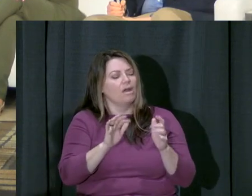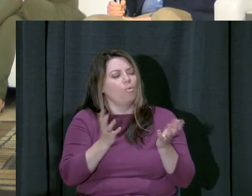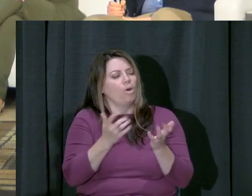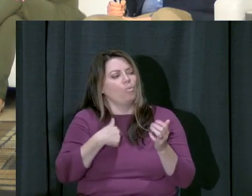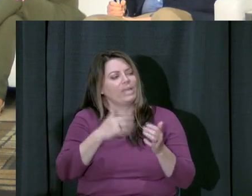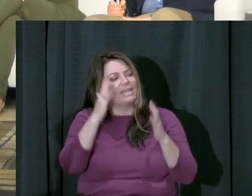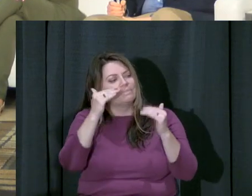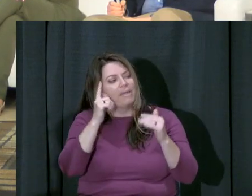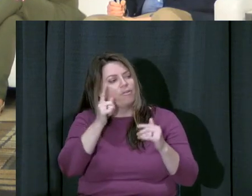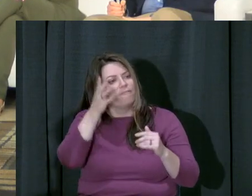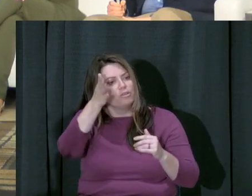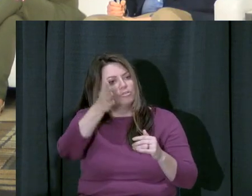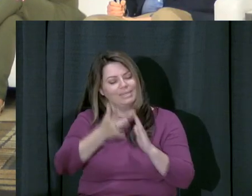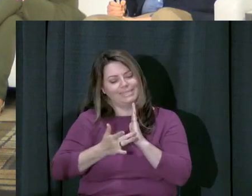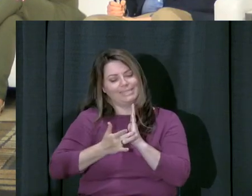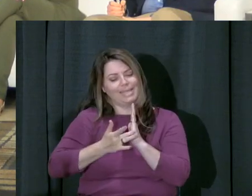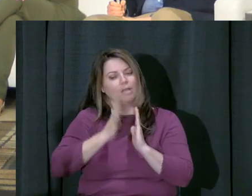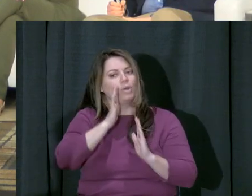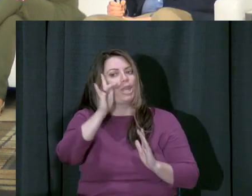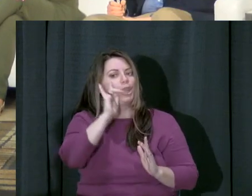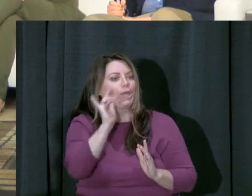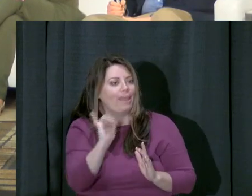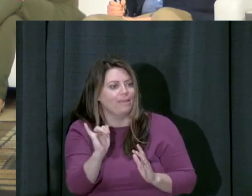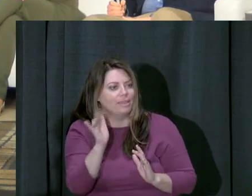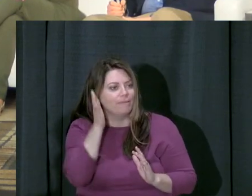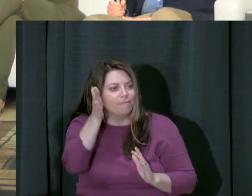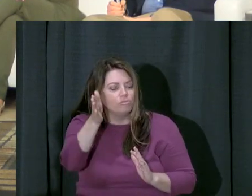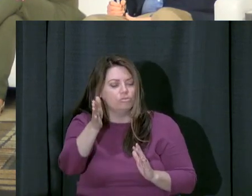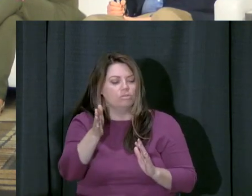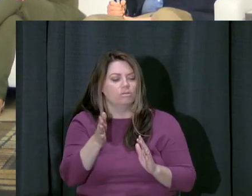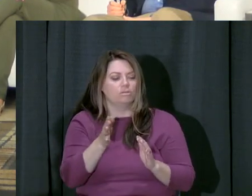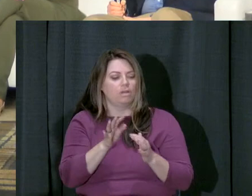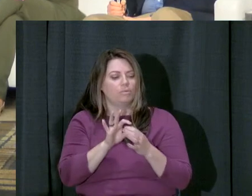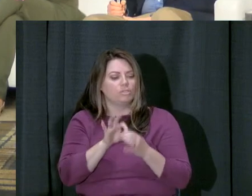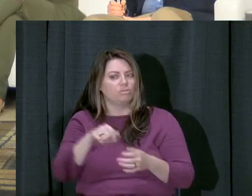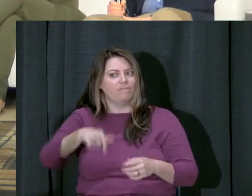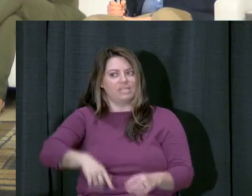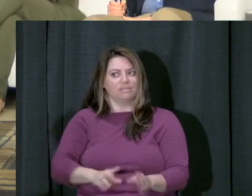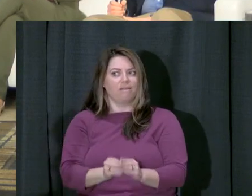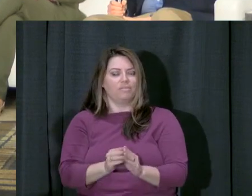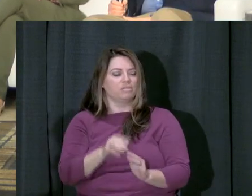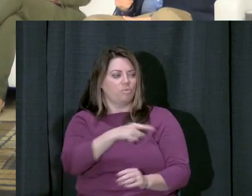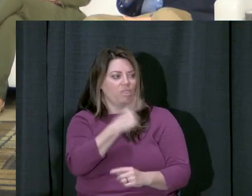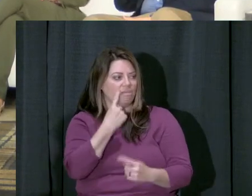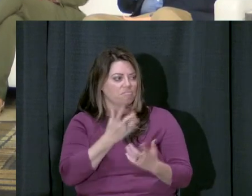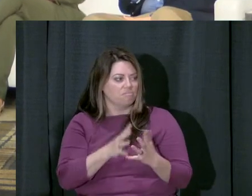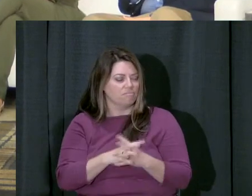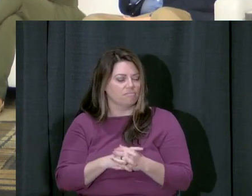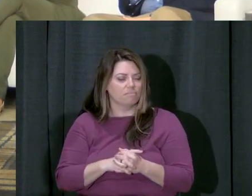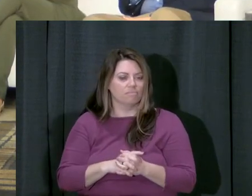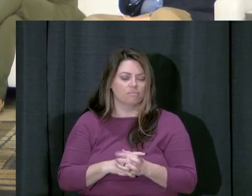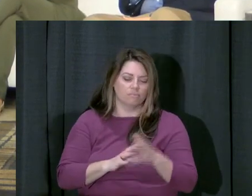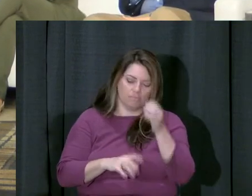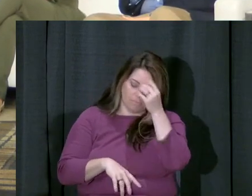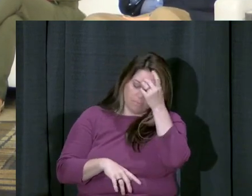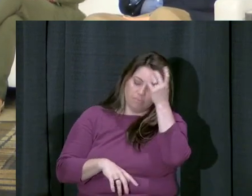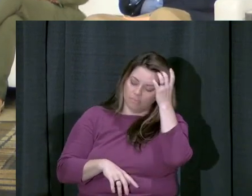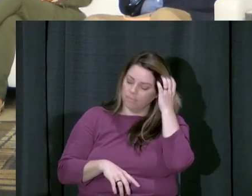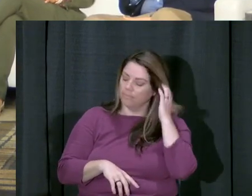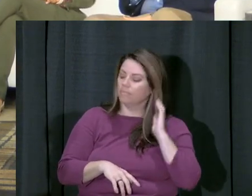in the future? What's tech going to look like in the future as a result of the conference? What do you think? Yeah, this is one of